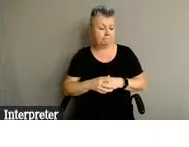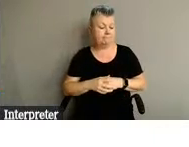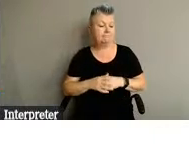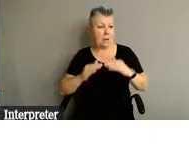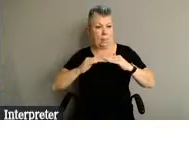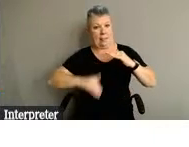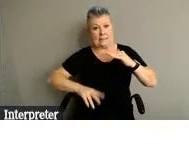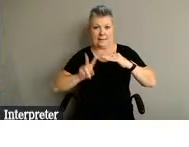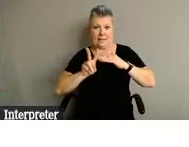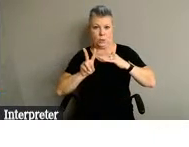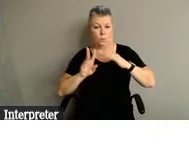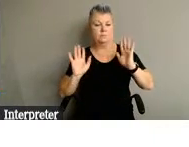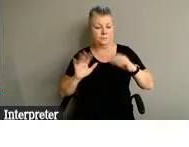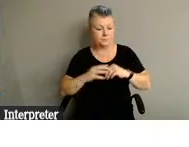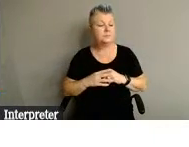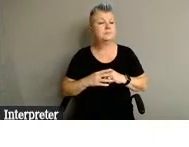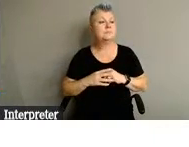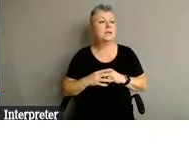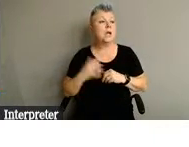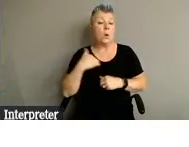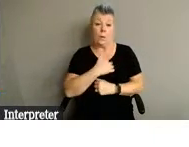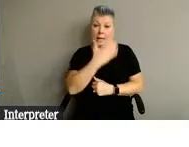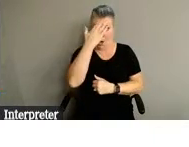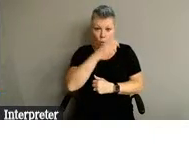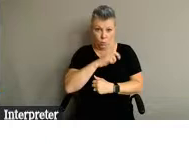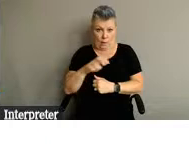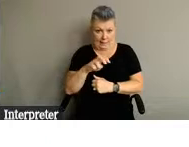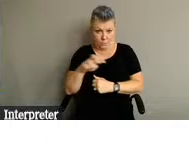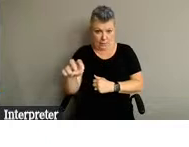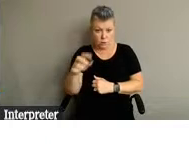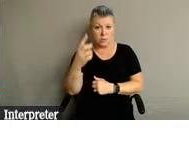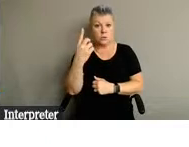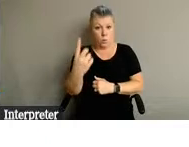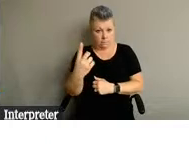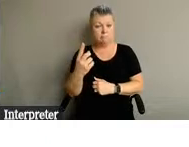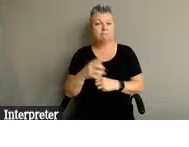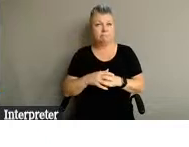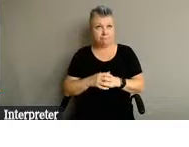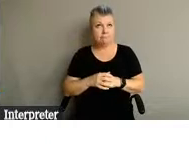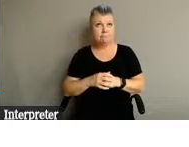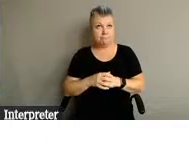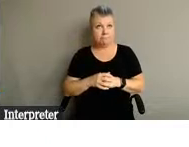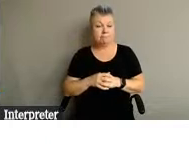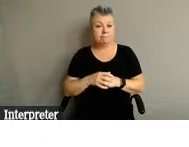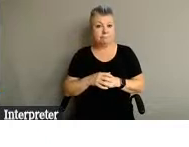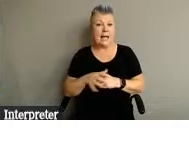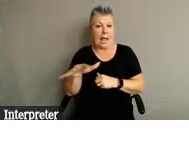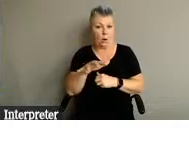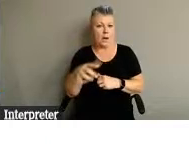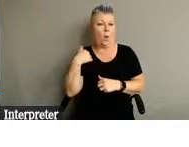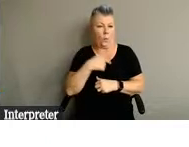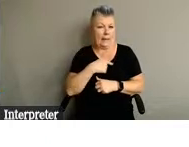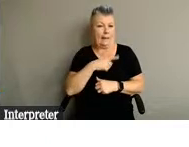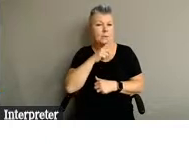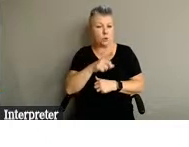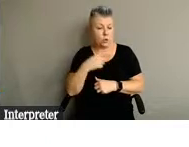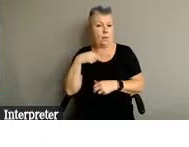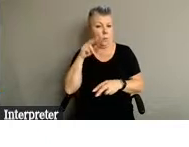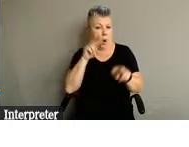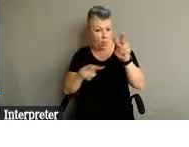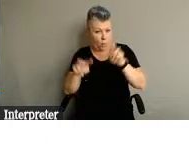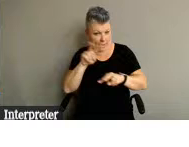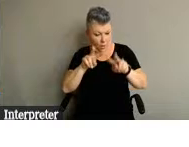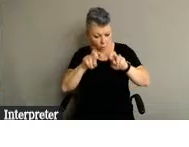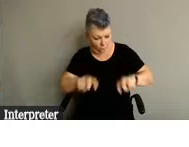the scale. We know that transportation is one where we can ensure that we're looking at that agreement to ensure